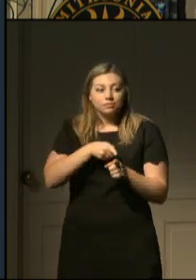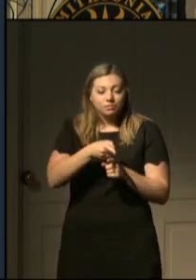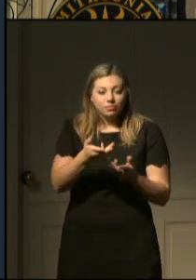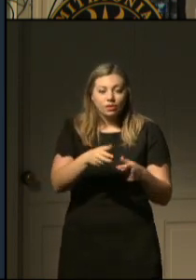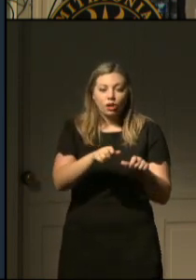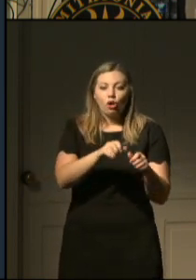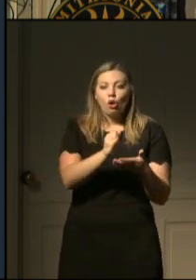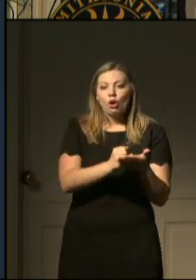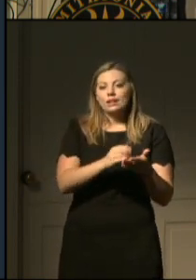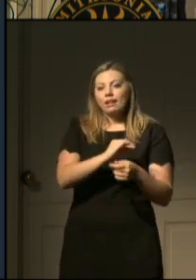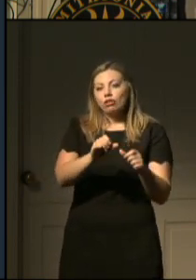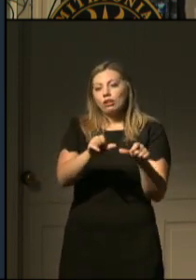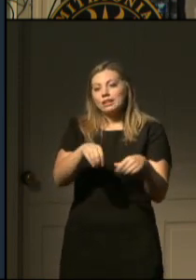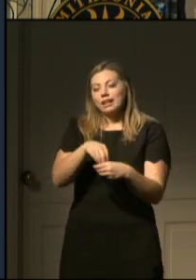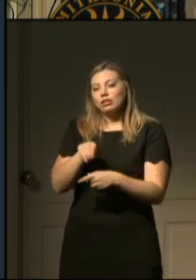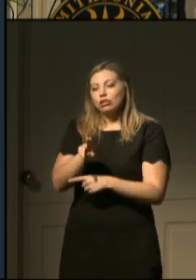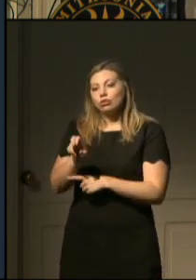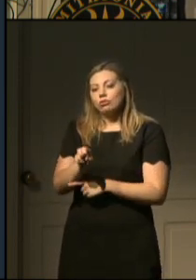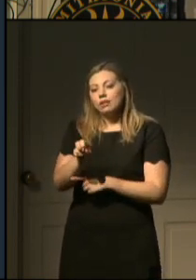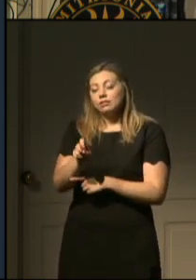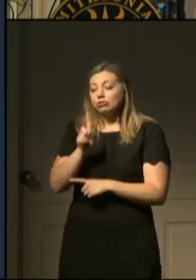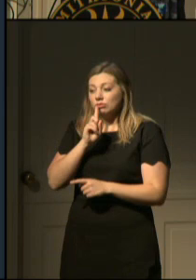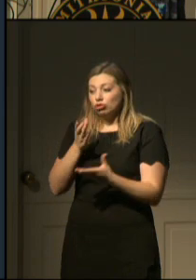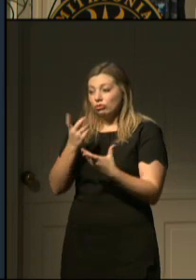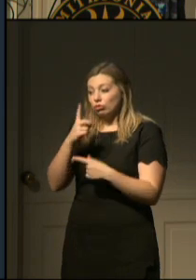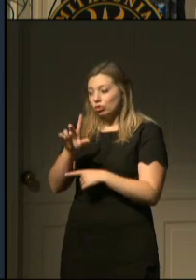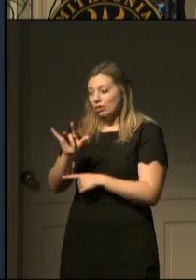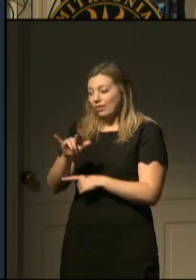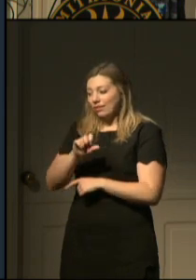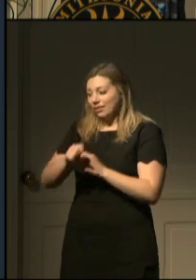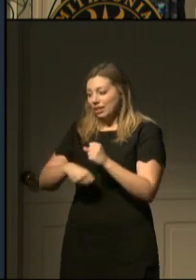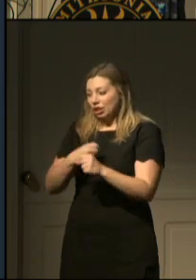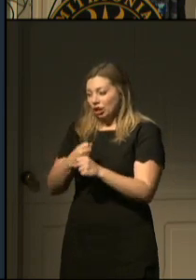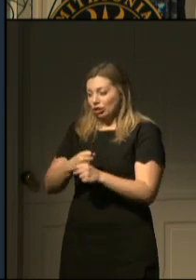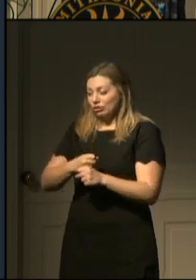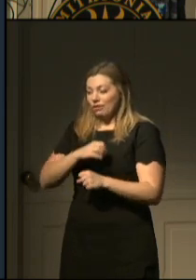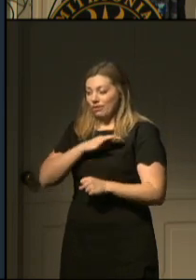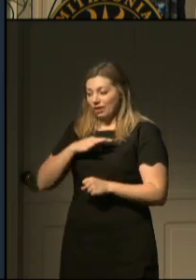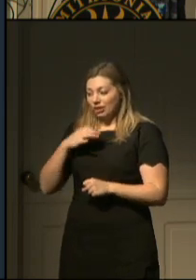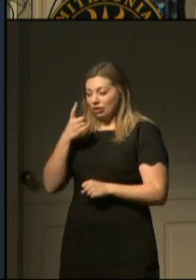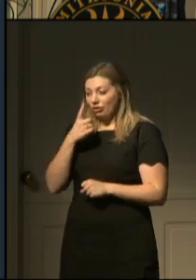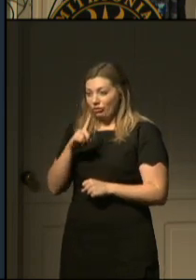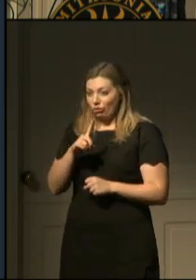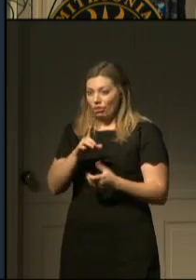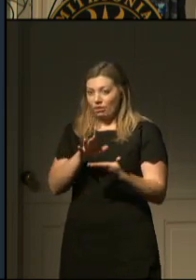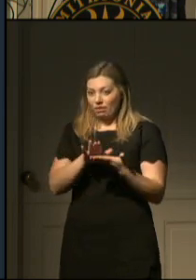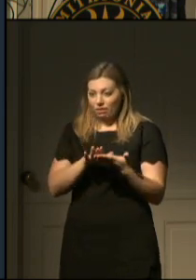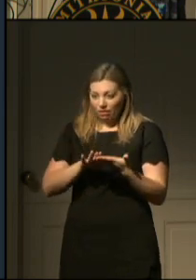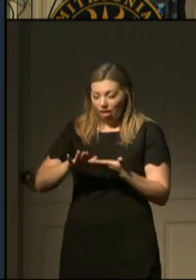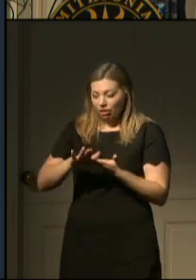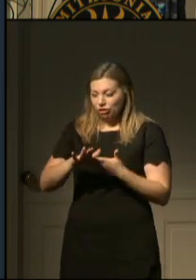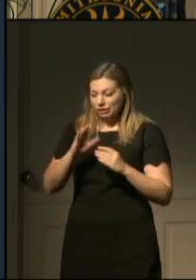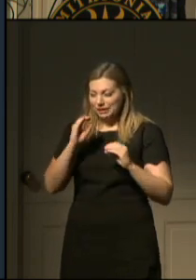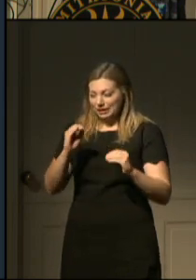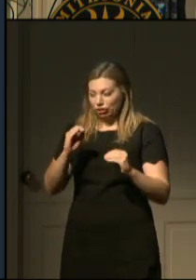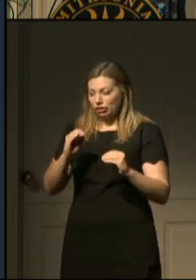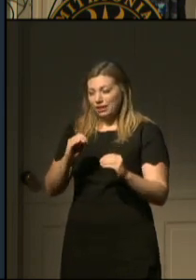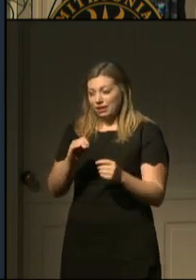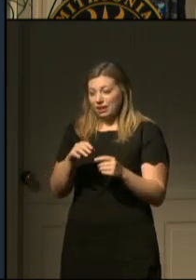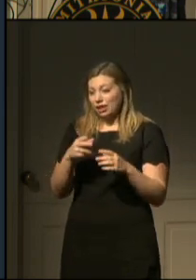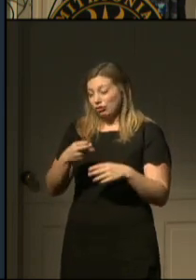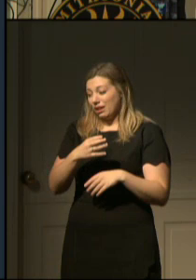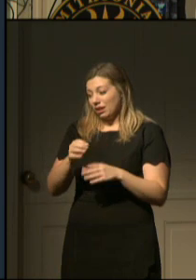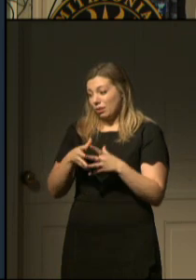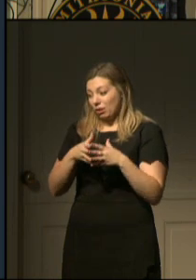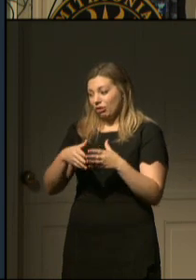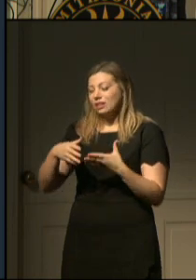architecture in the United States. He served for 25 years on the faculty of Smith College, teaching in the fields of art history and American studies. Prior to his